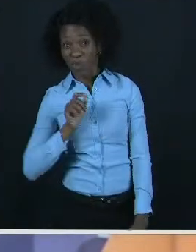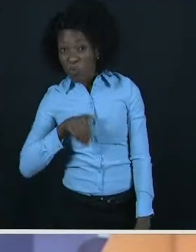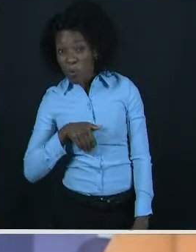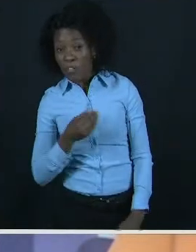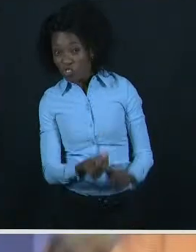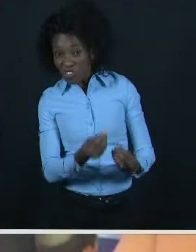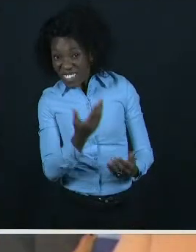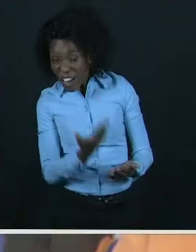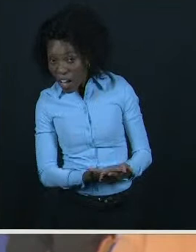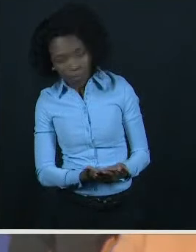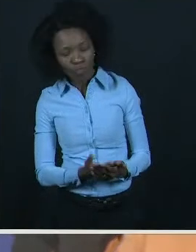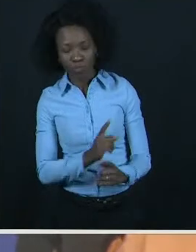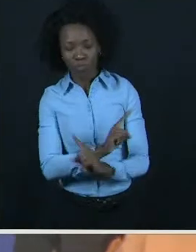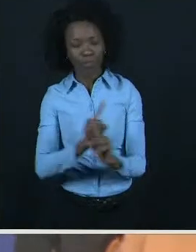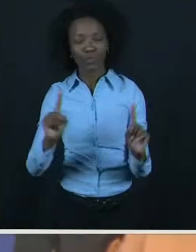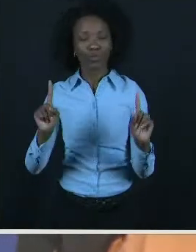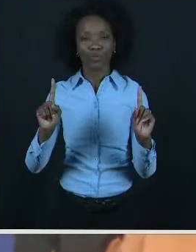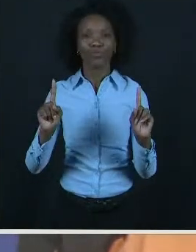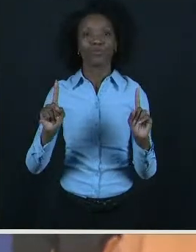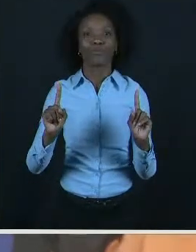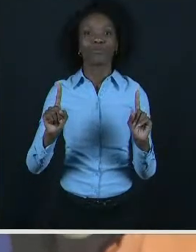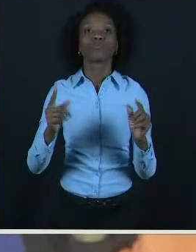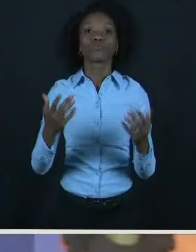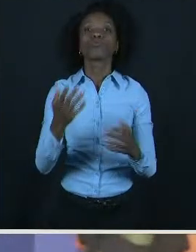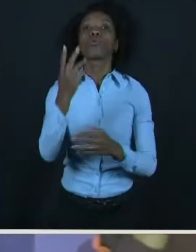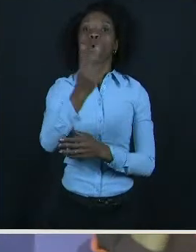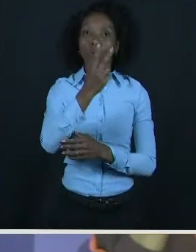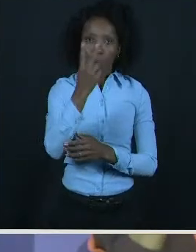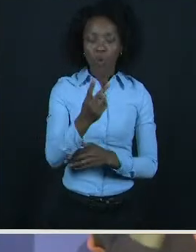children. And members of the